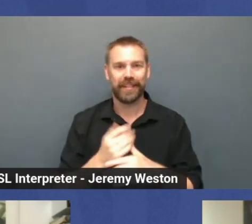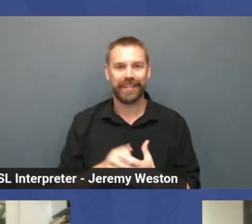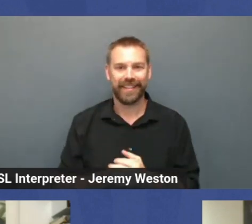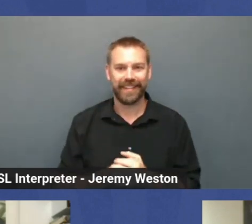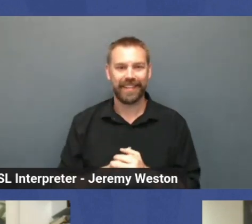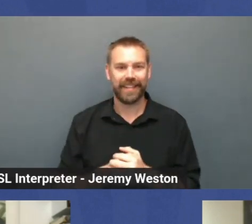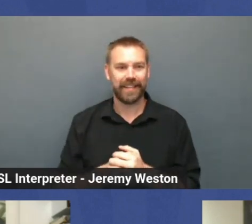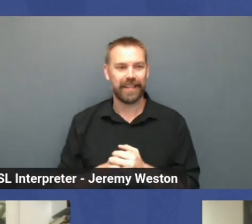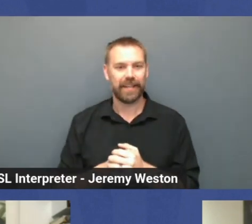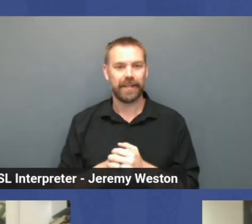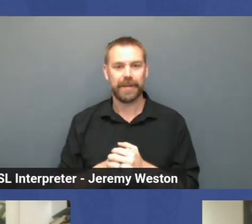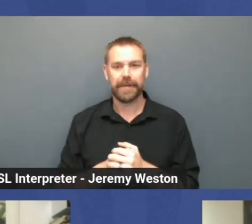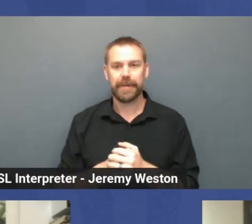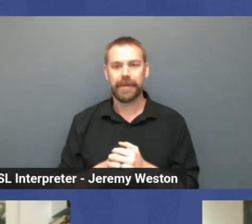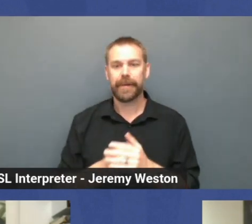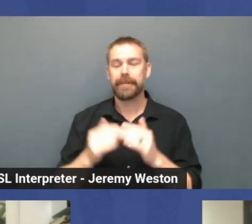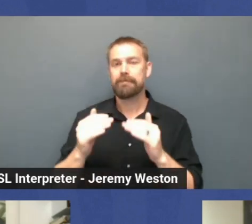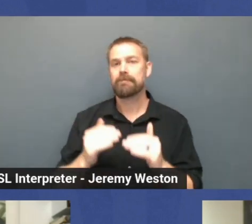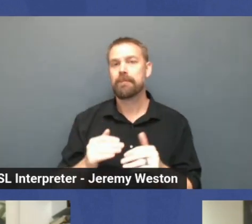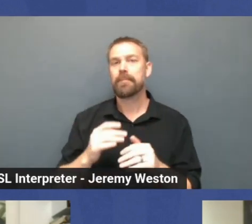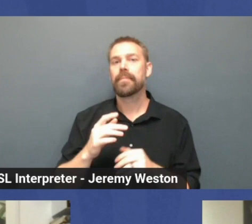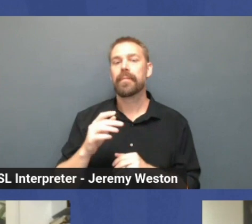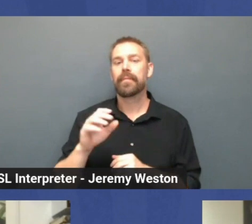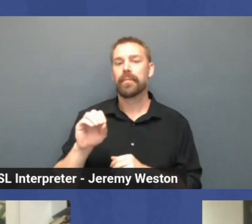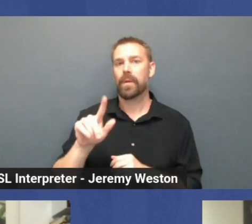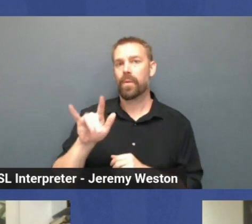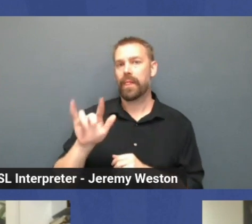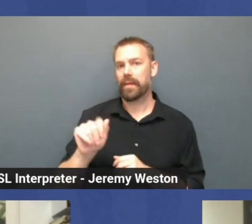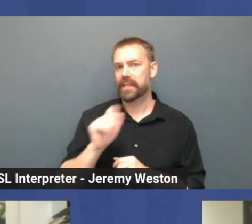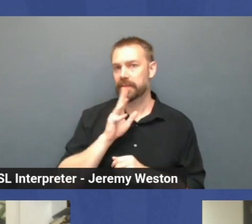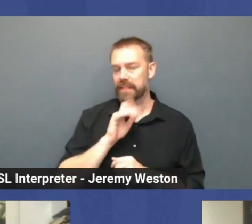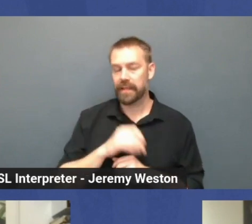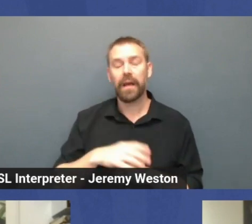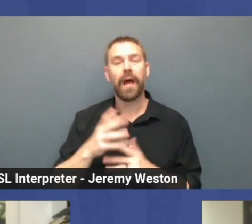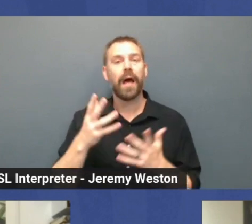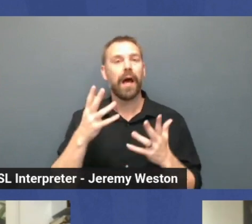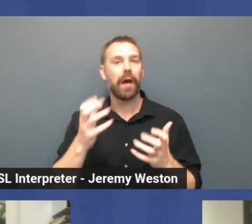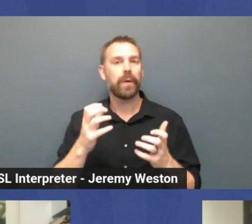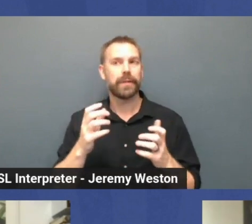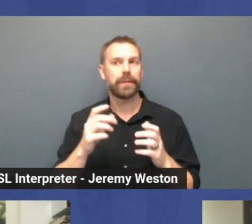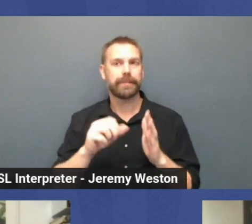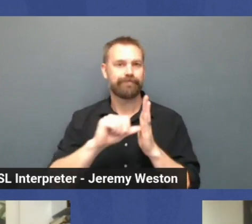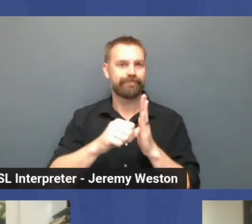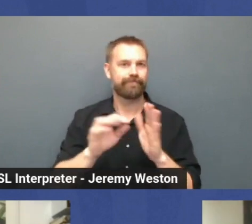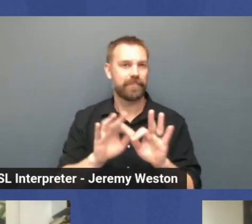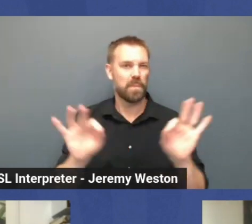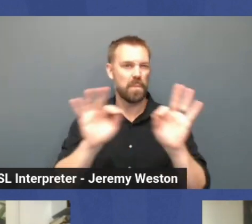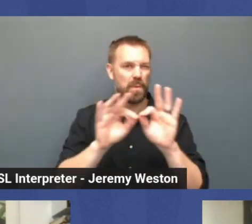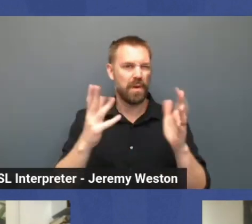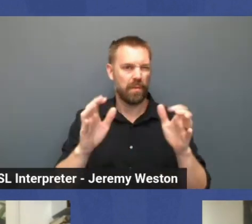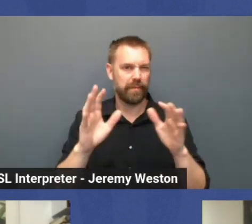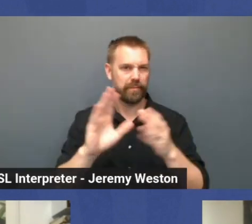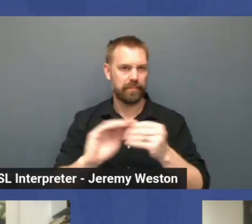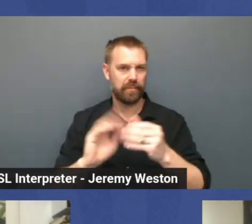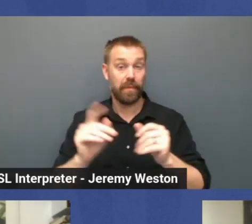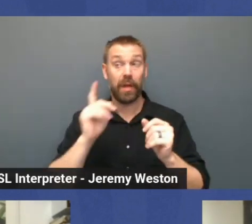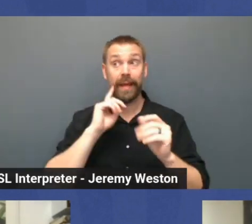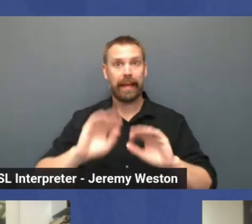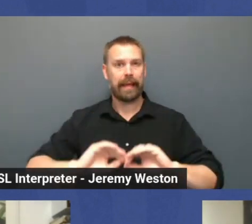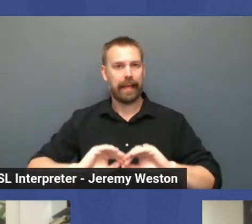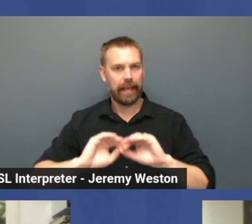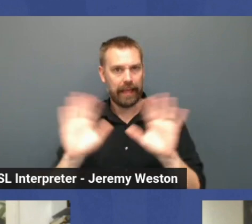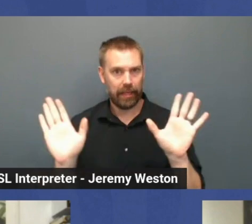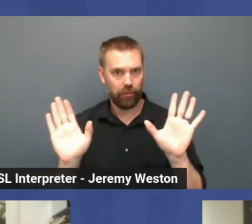And I also wanted to note just something that I forgot to say, but it's very important to note. I want to clearly, for the record, state